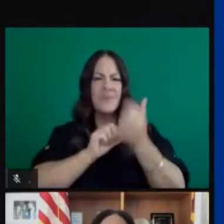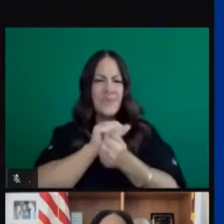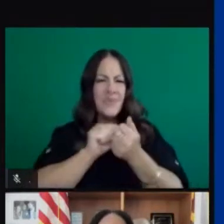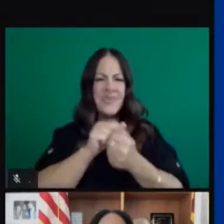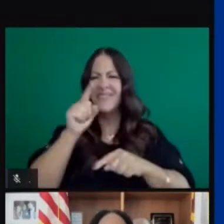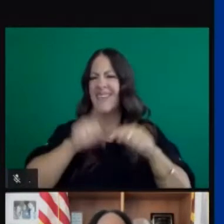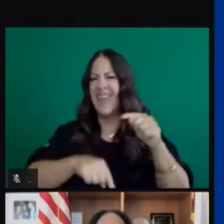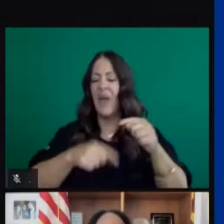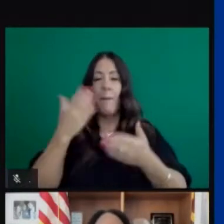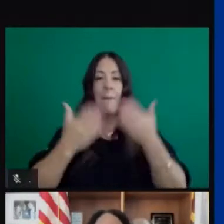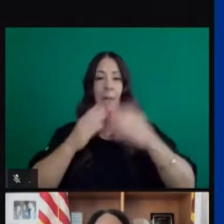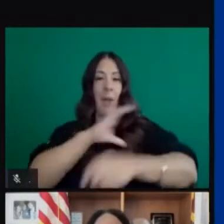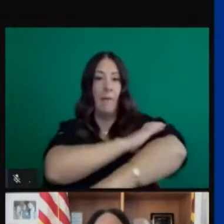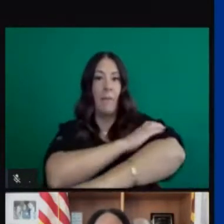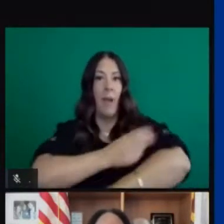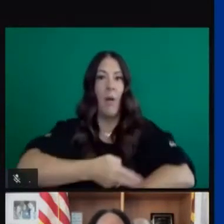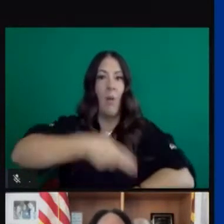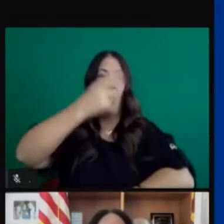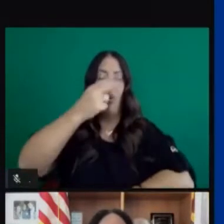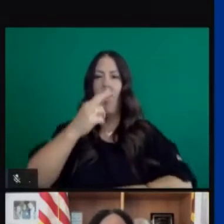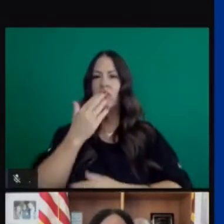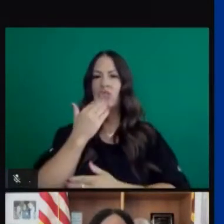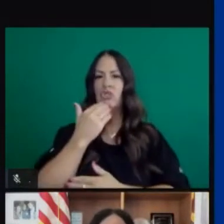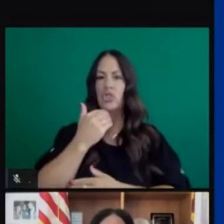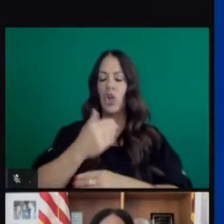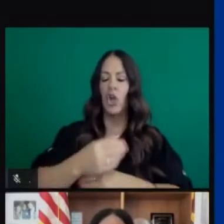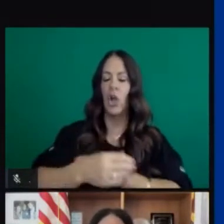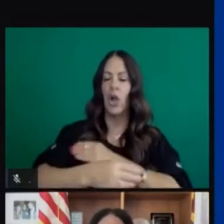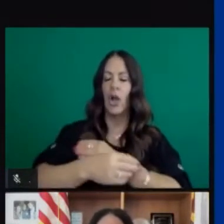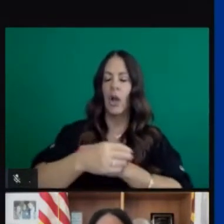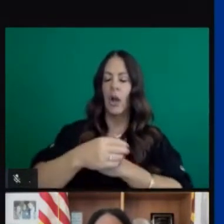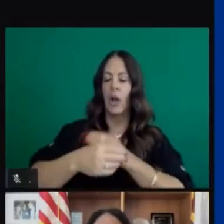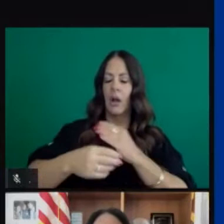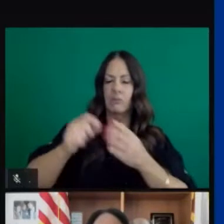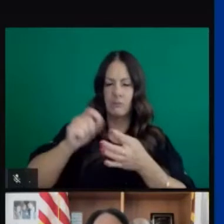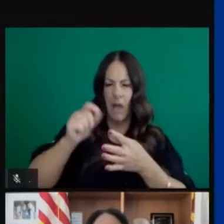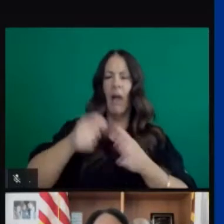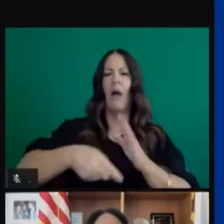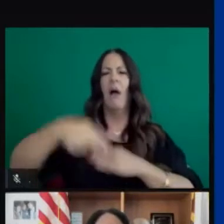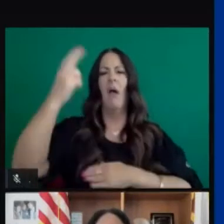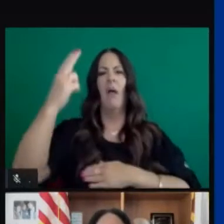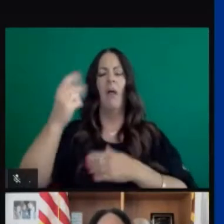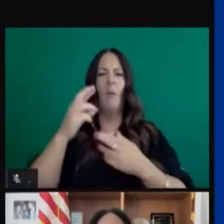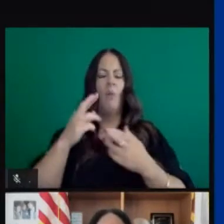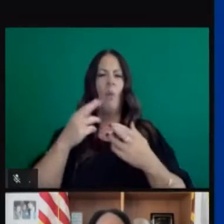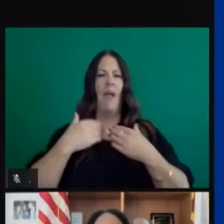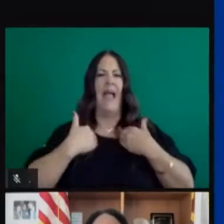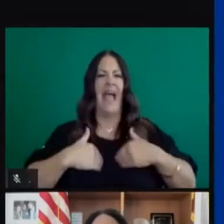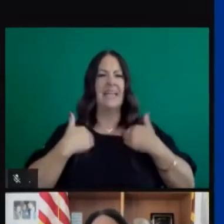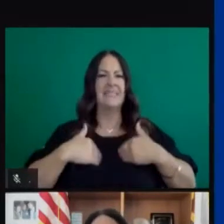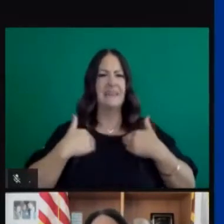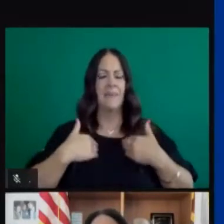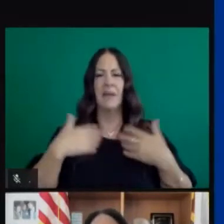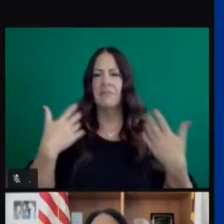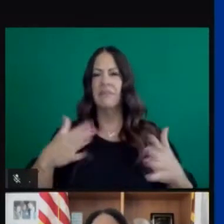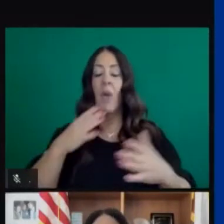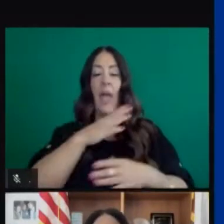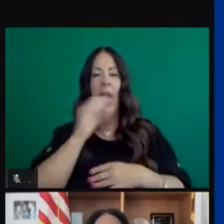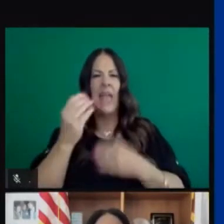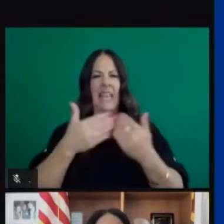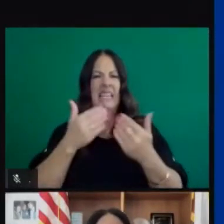blood pressure or blood sugar or asthma exacerbations, or even increased risk of infection are